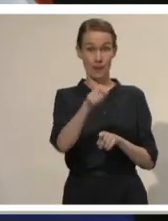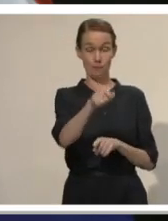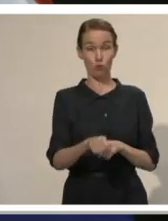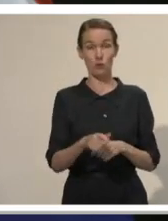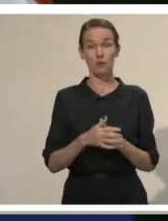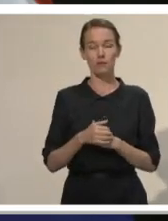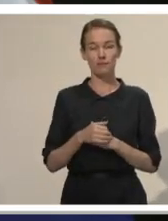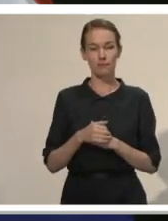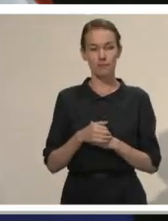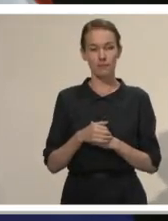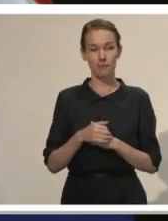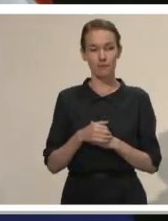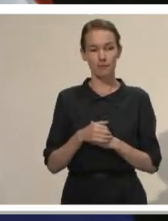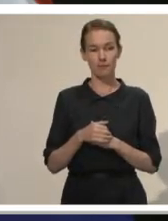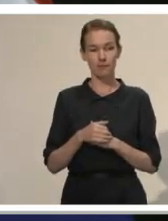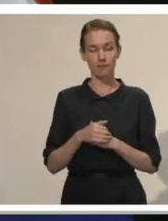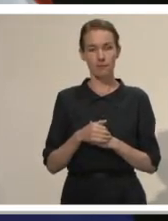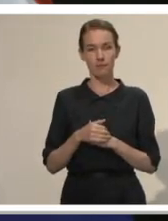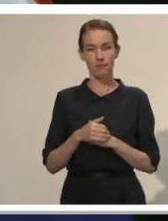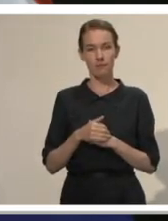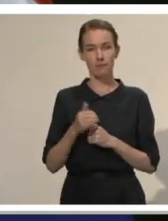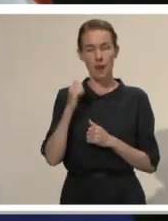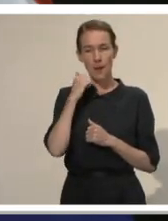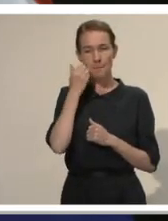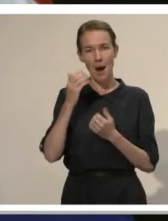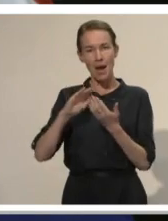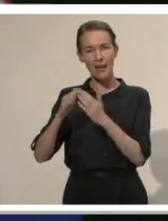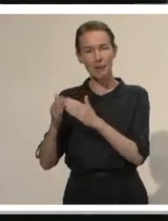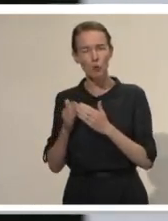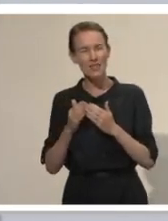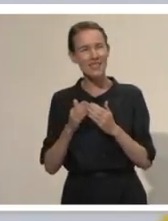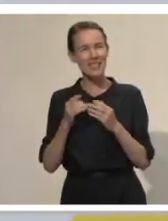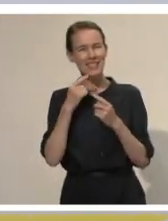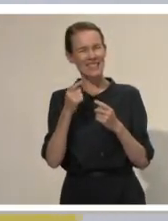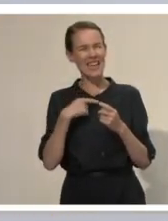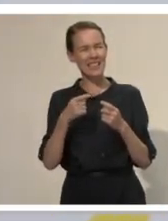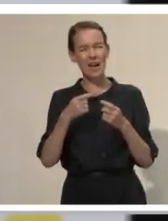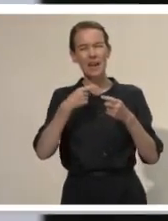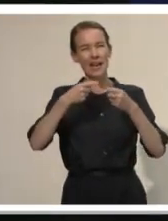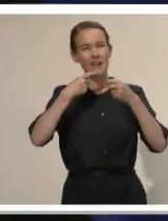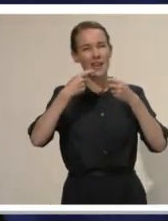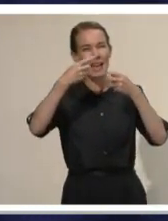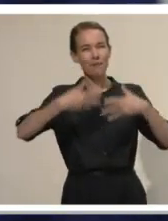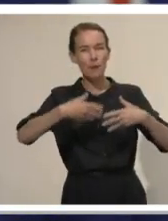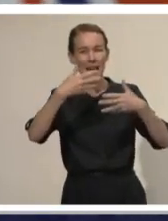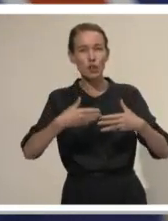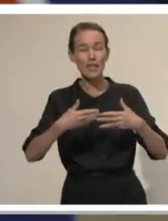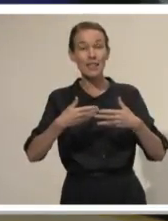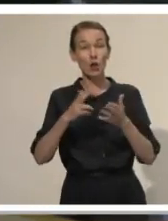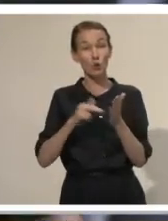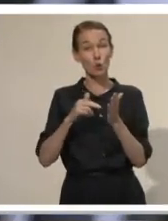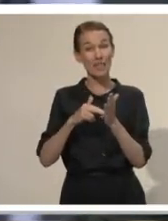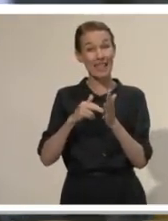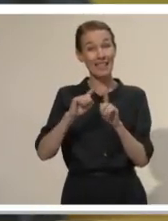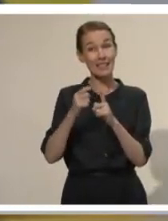there isn't data on ethnicity testing by region. Why is that? We just haven't done the